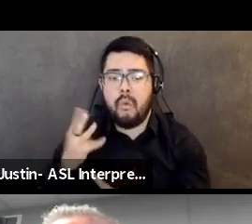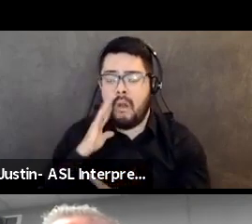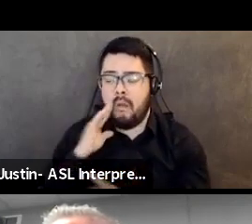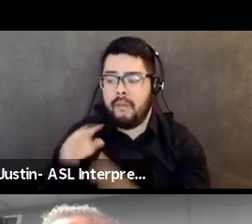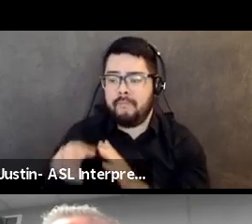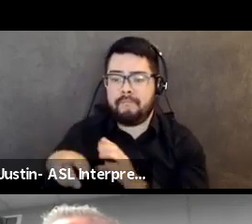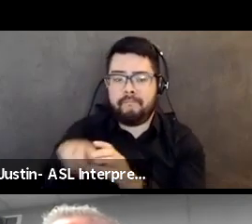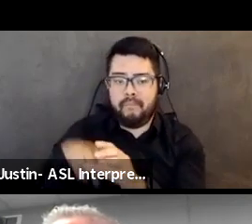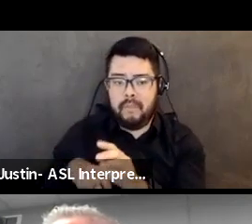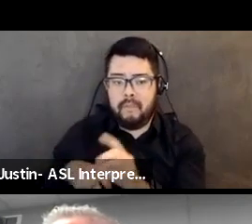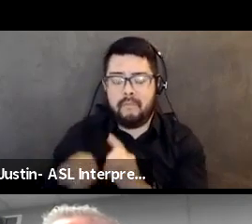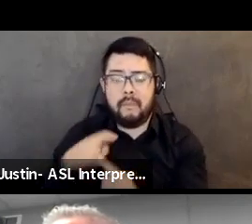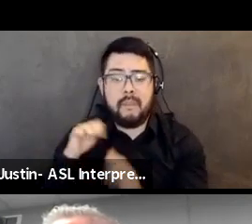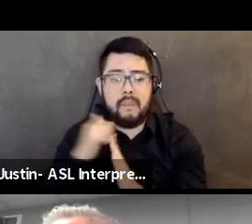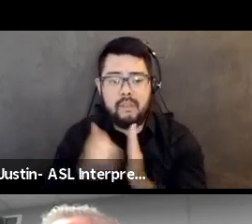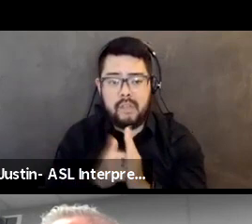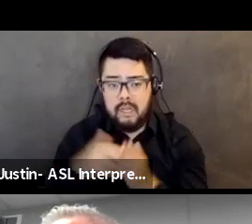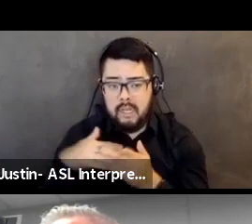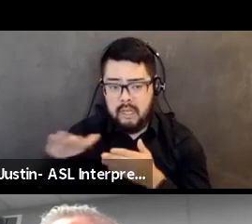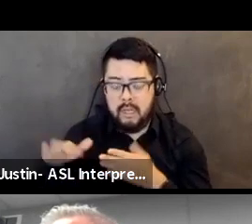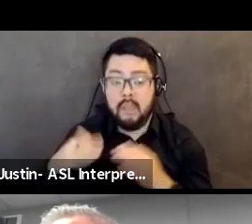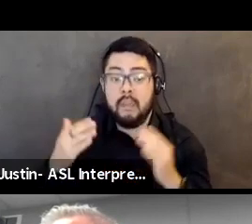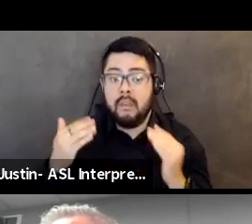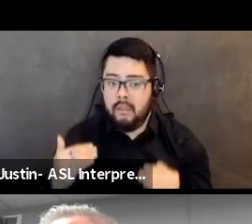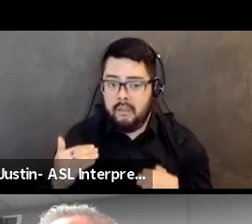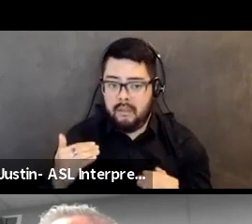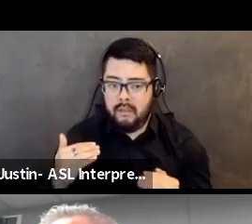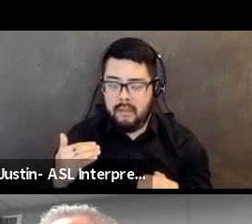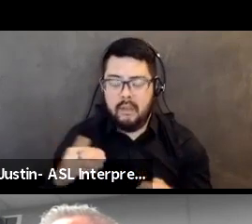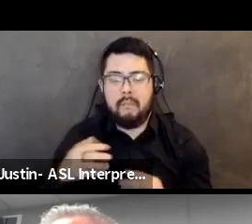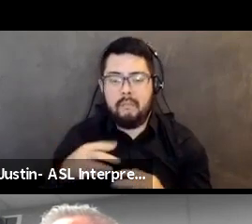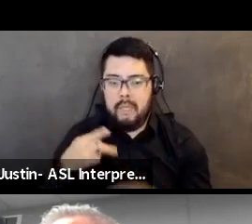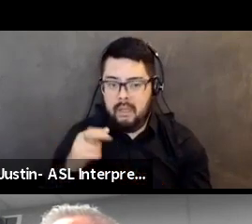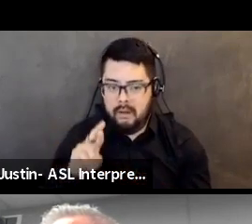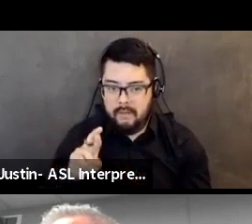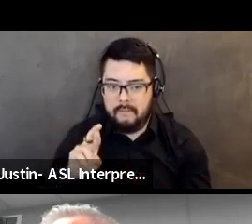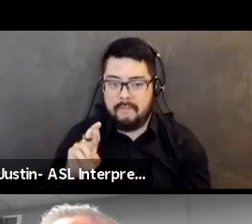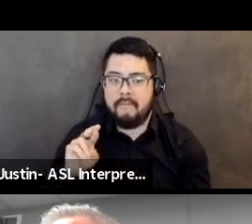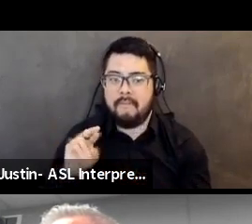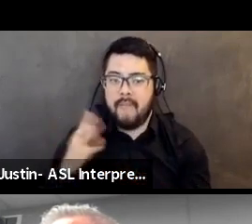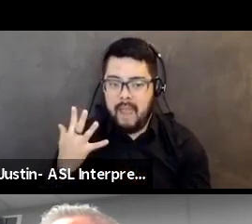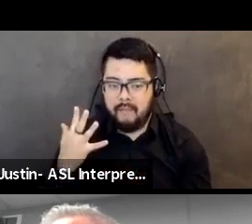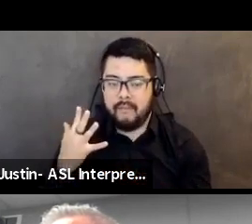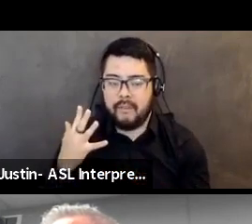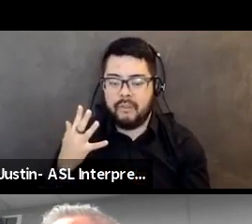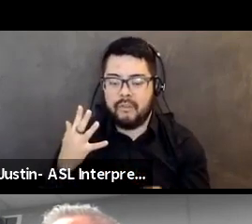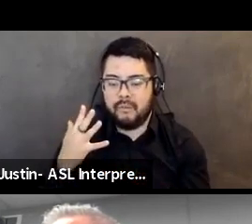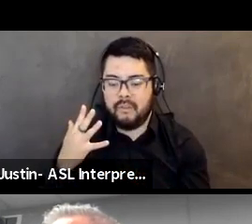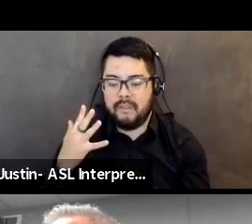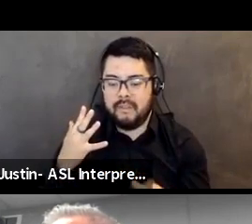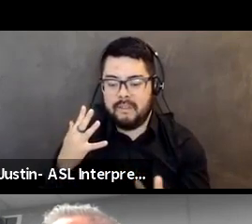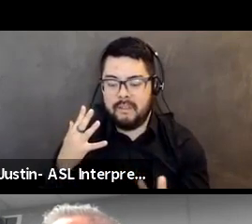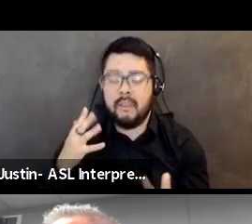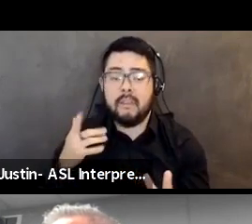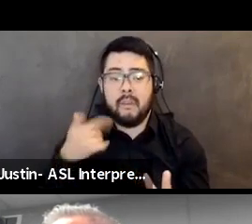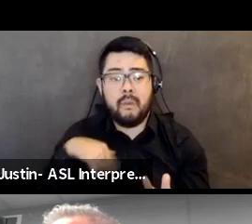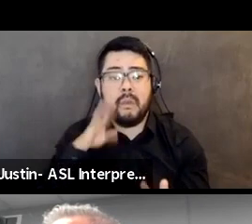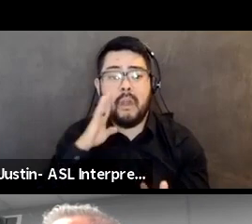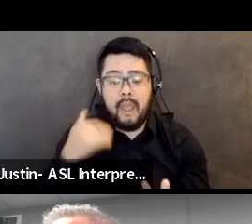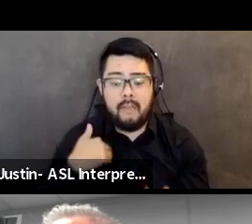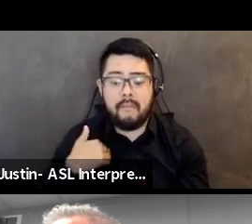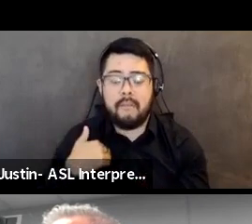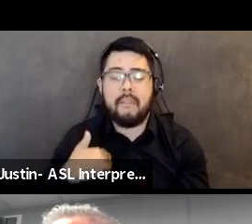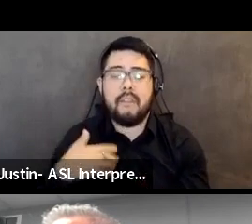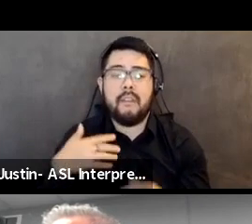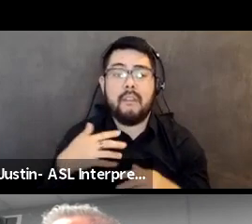the agenda moving on we have pr5 this sport report is to authorize the first and second